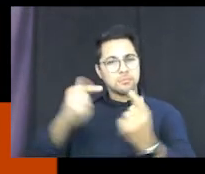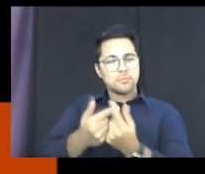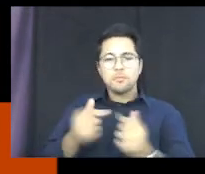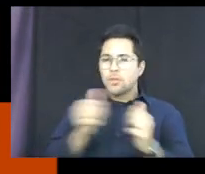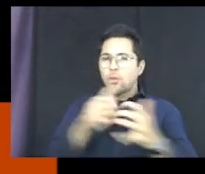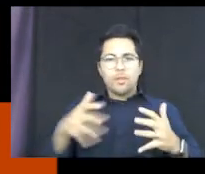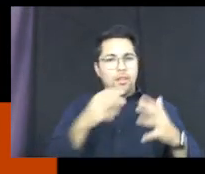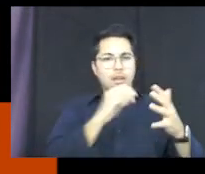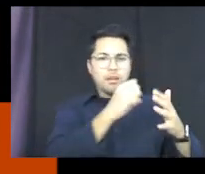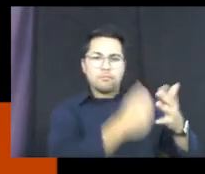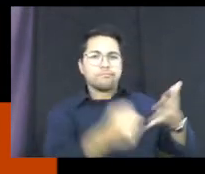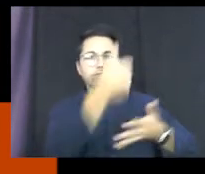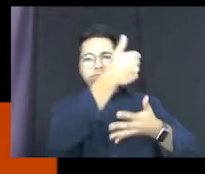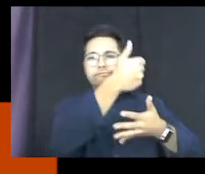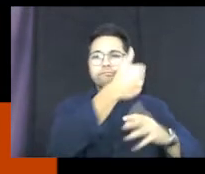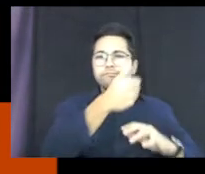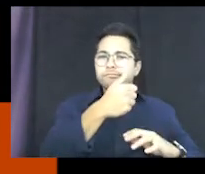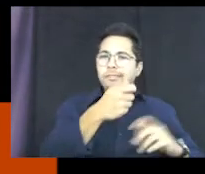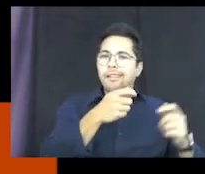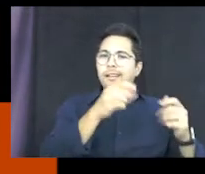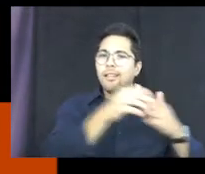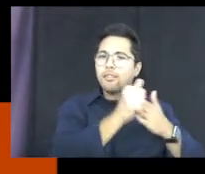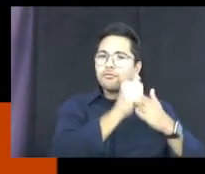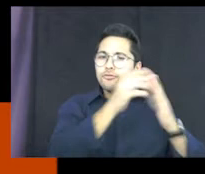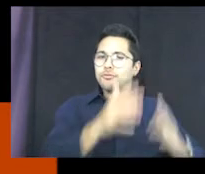central leadership or facilitators.